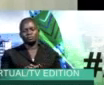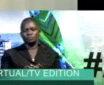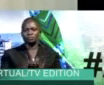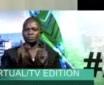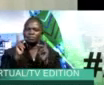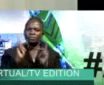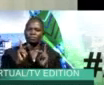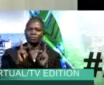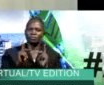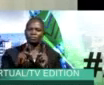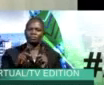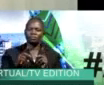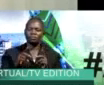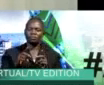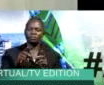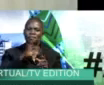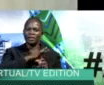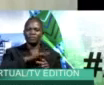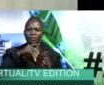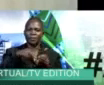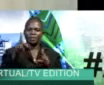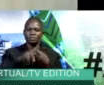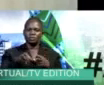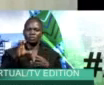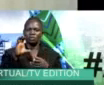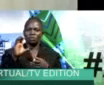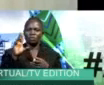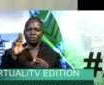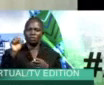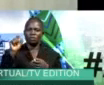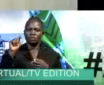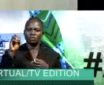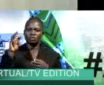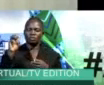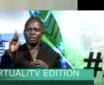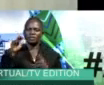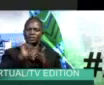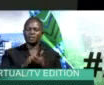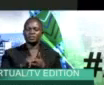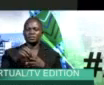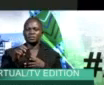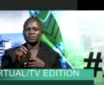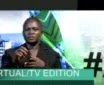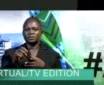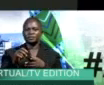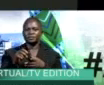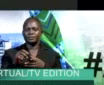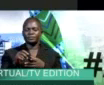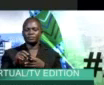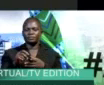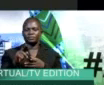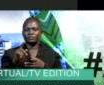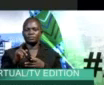compensations also will be paid to customers where discos fail to meet, you know, the performance targets.